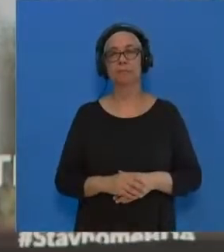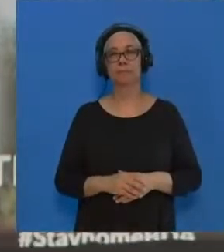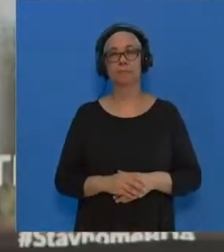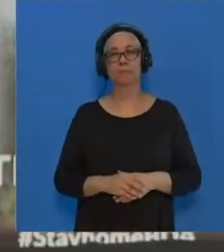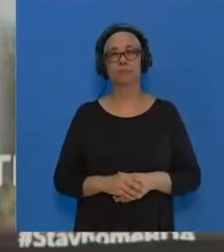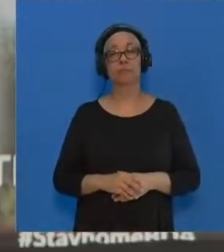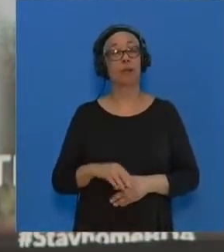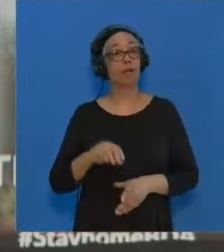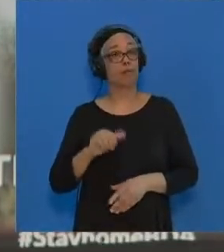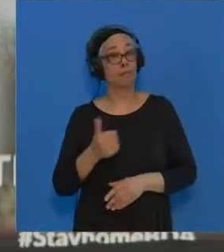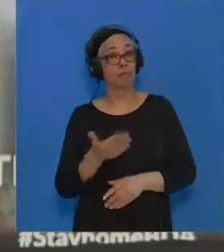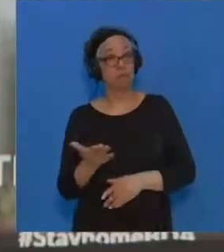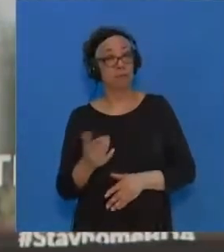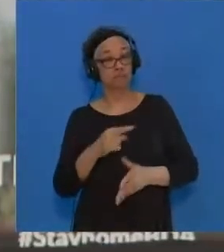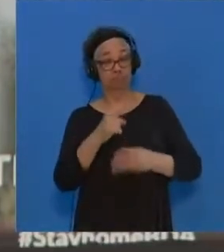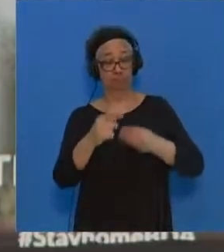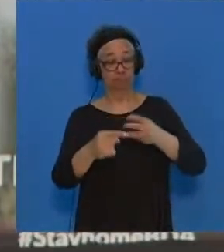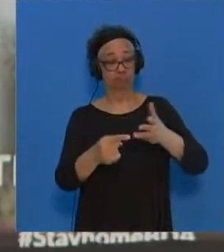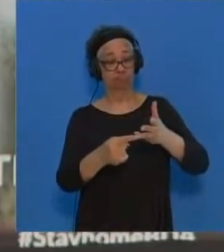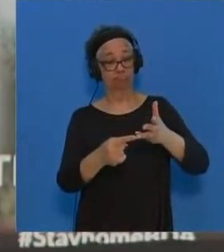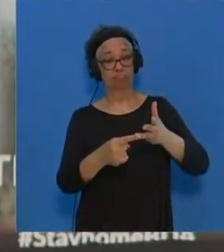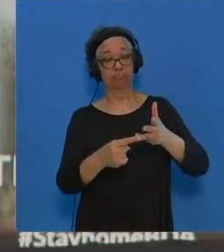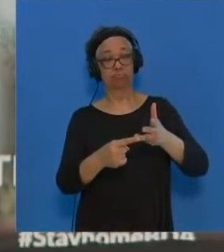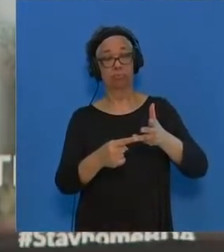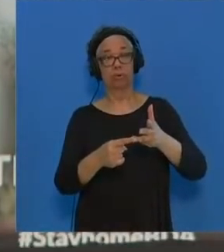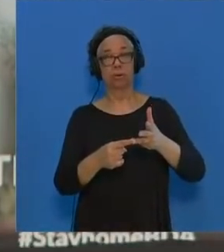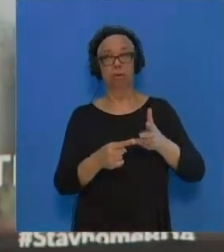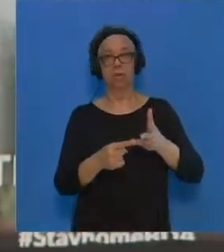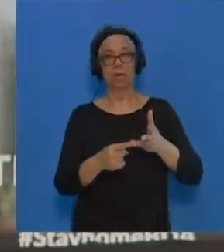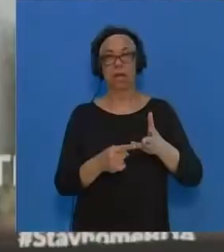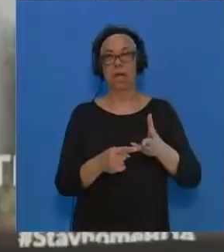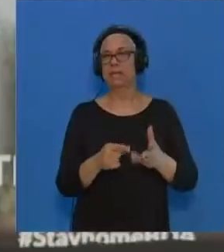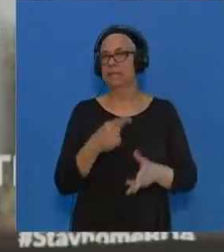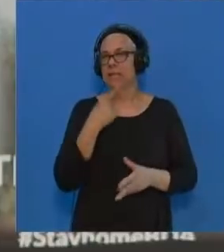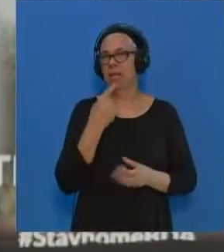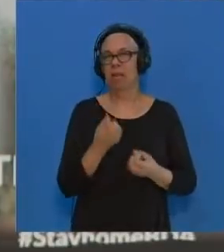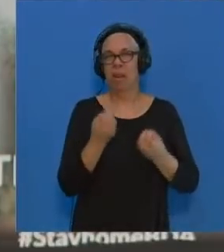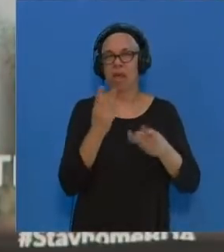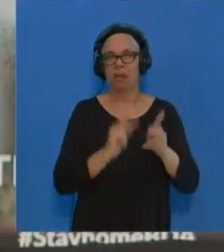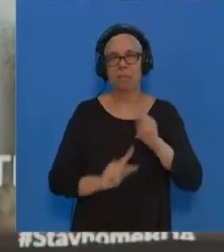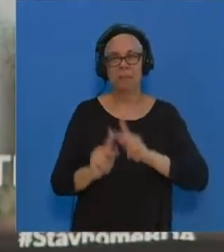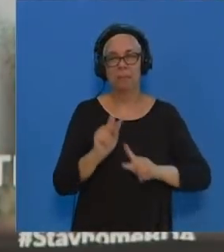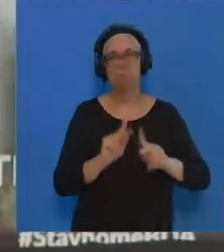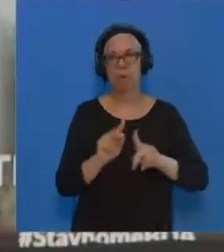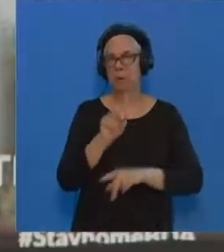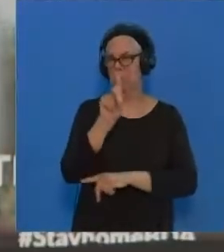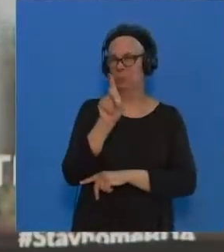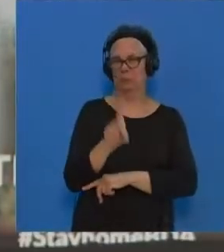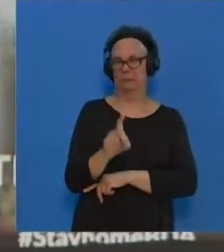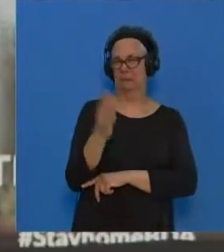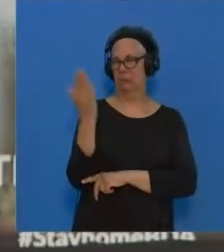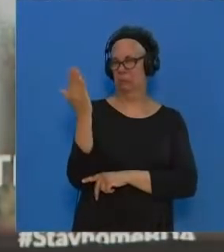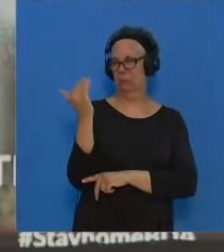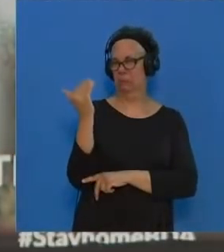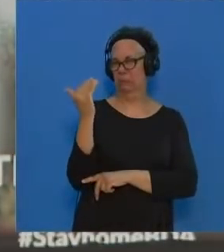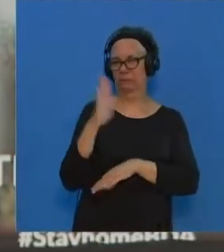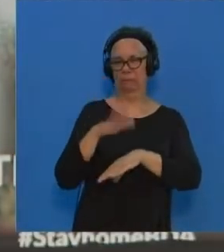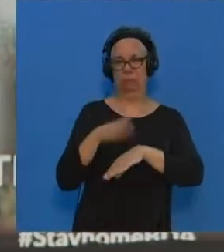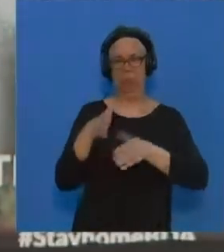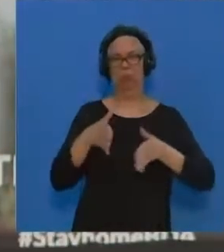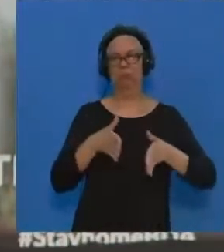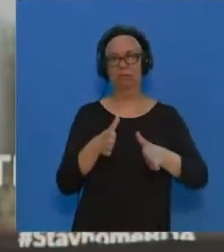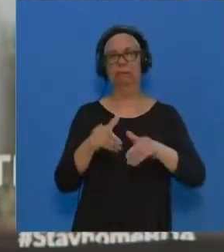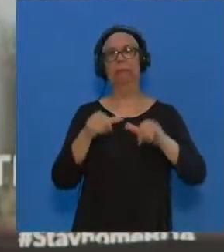Another matter regarding phase 4 is an issue that says that a lot of persons have questioned why the curfew has been kept